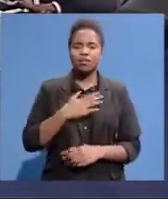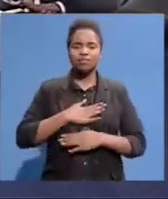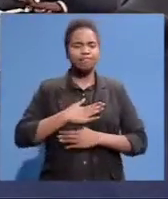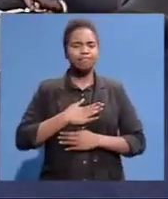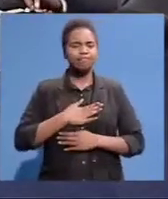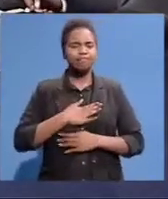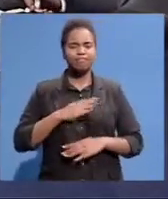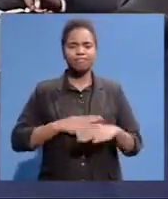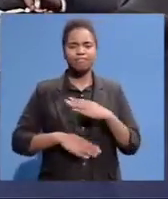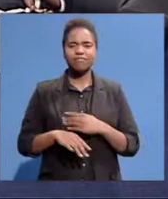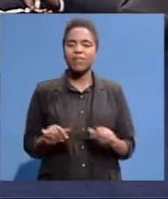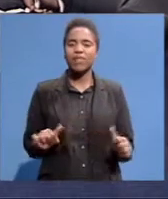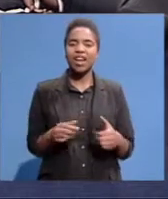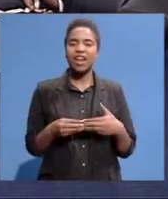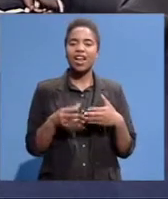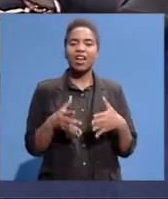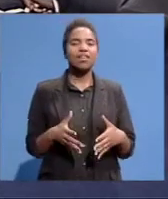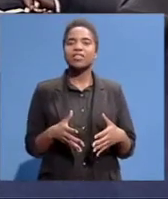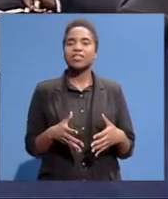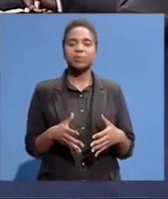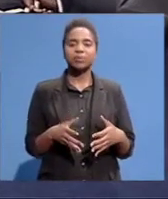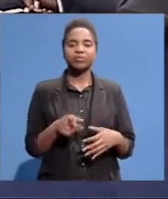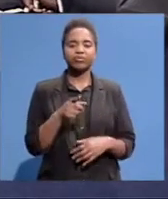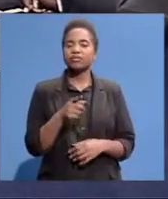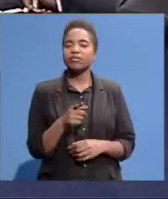great leaders, you didn't understand